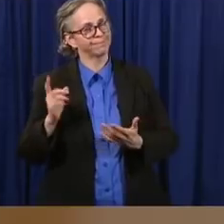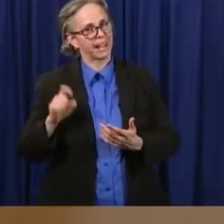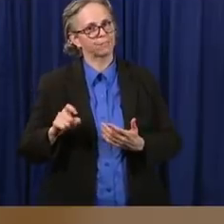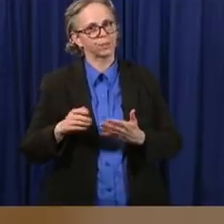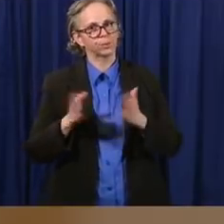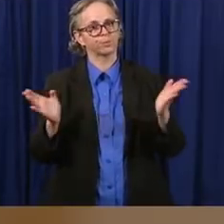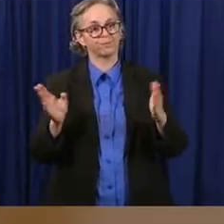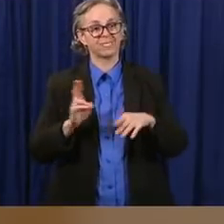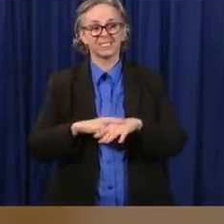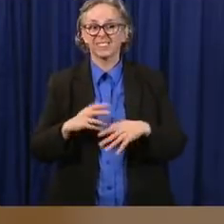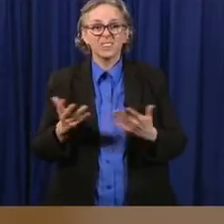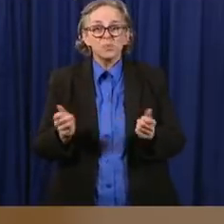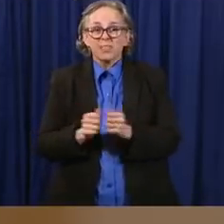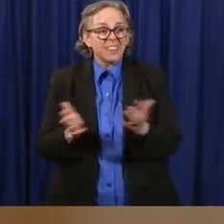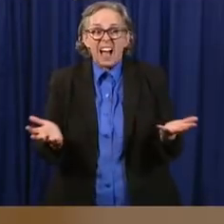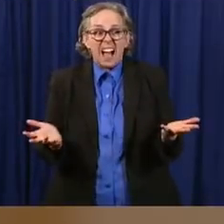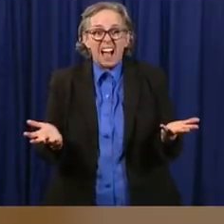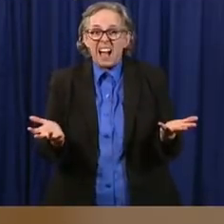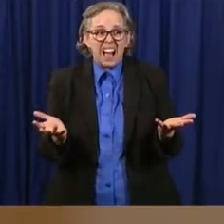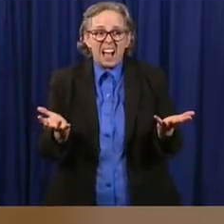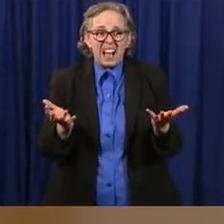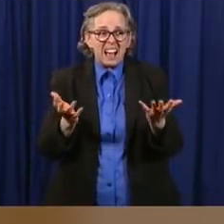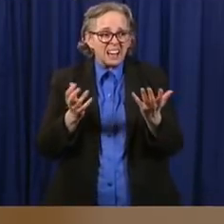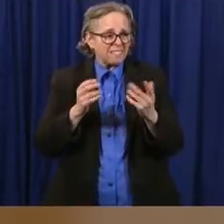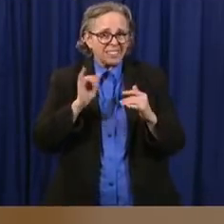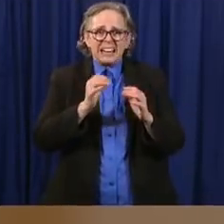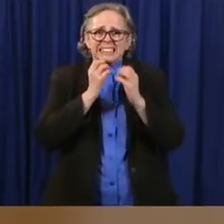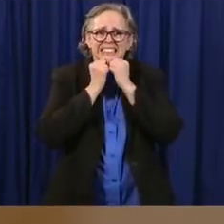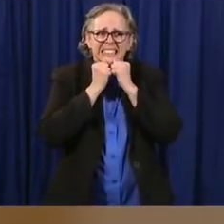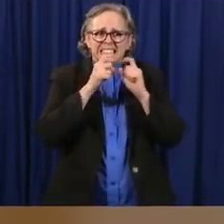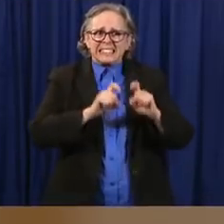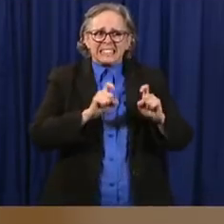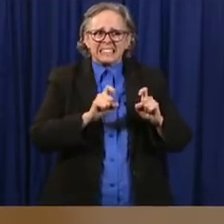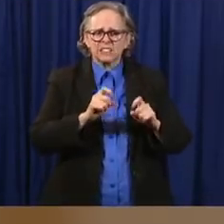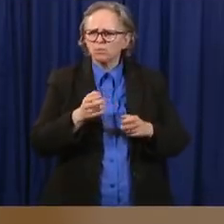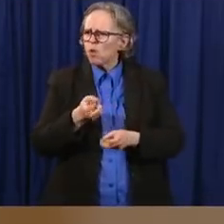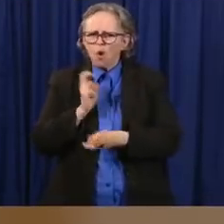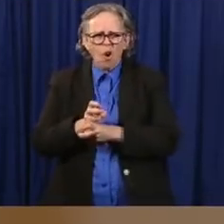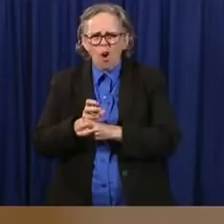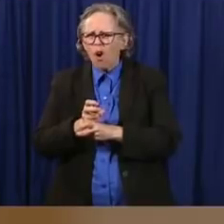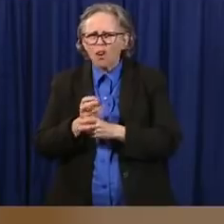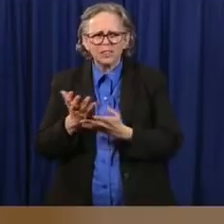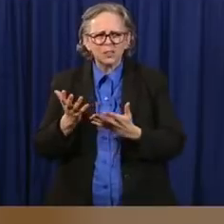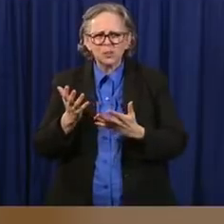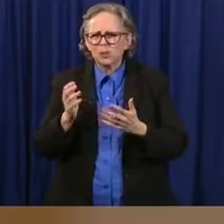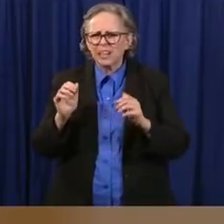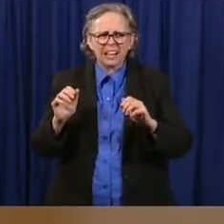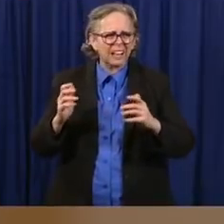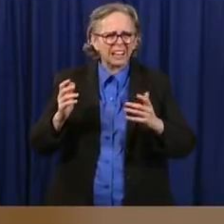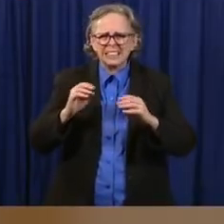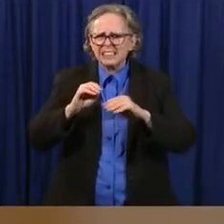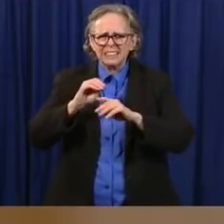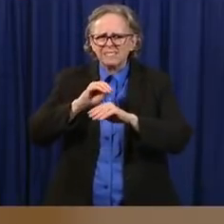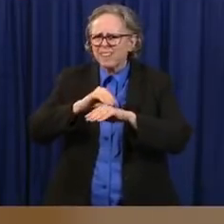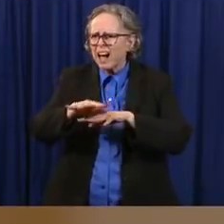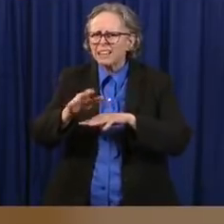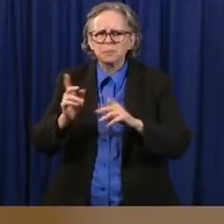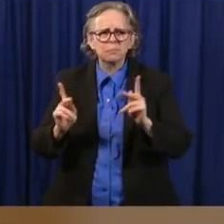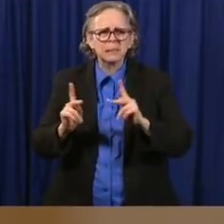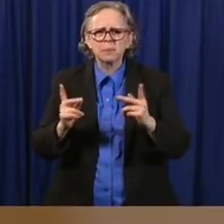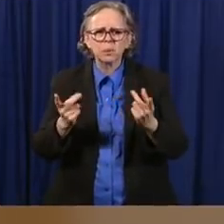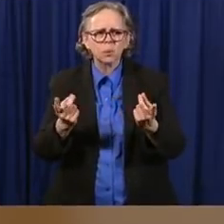valuable tool, it really makes it a lot harder for us to be able to tell, first of all, if someone's had it